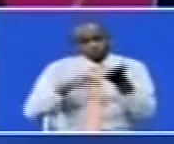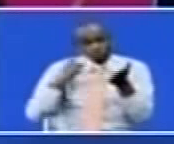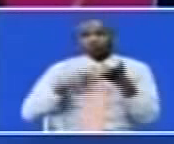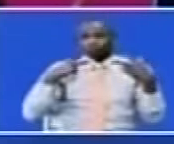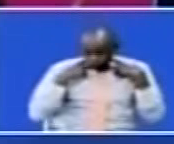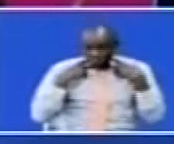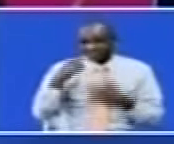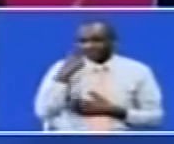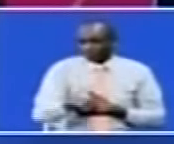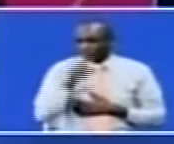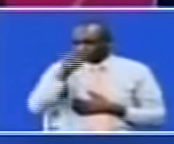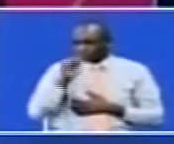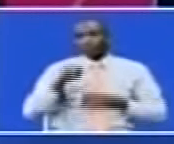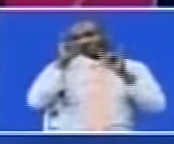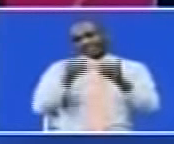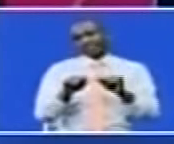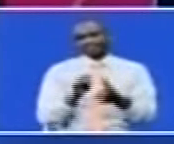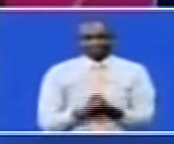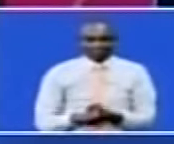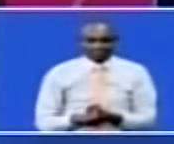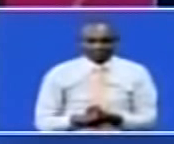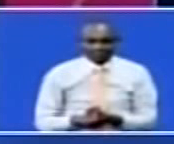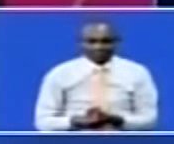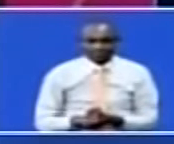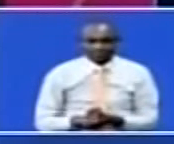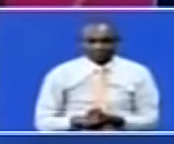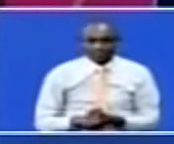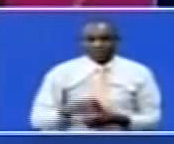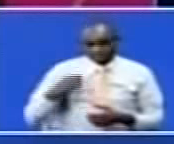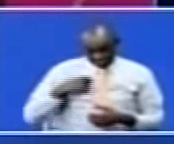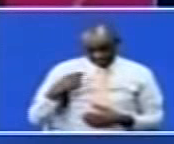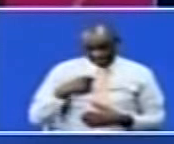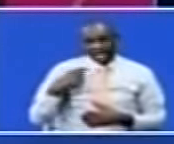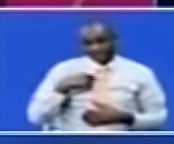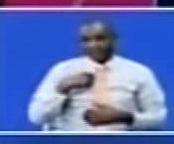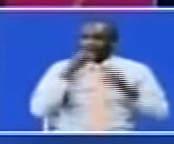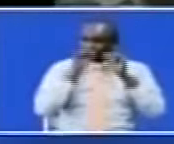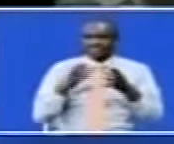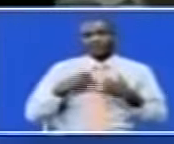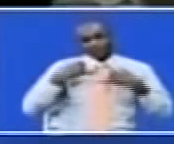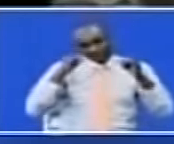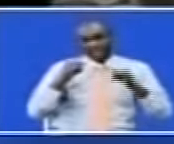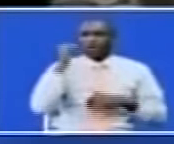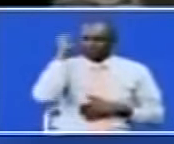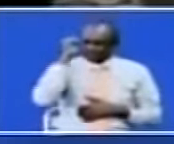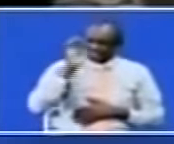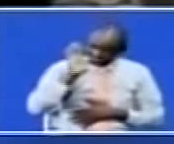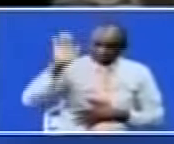the mentality that they were going to stay. I blessed our independence. The politicians of